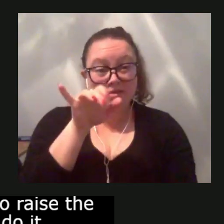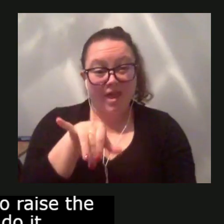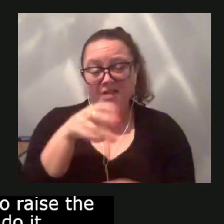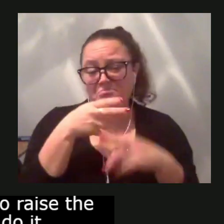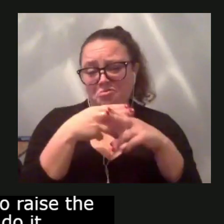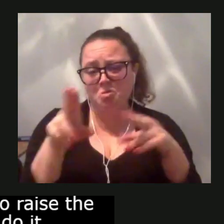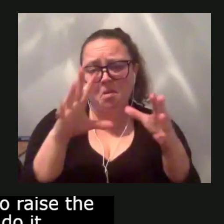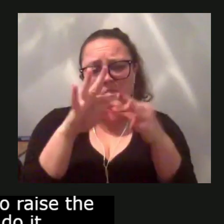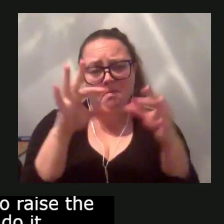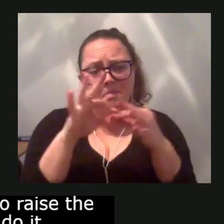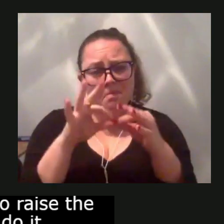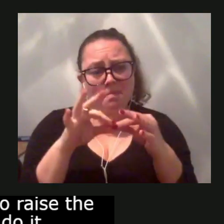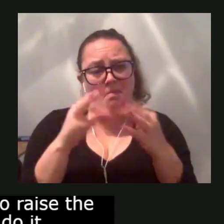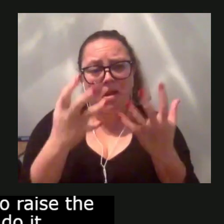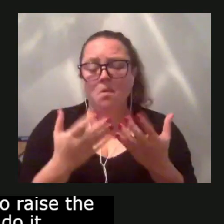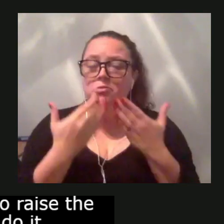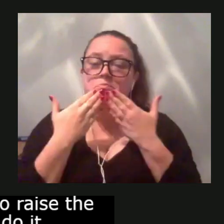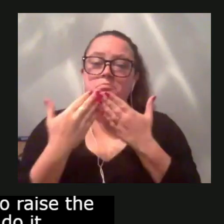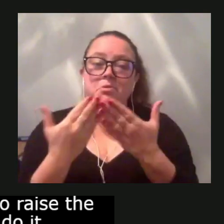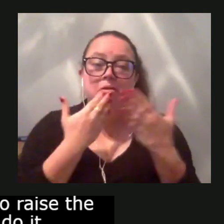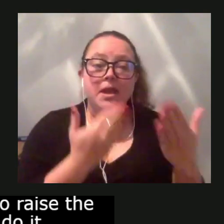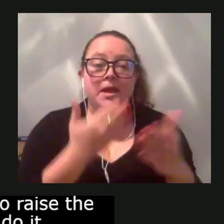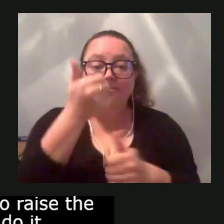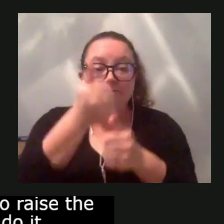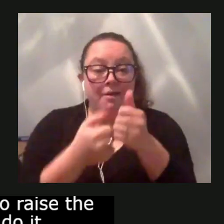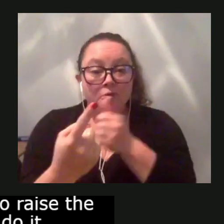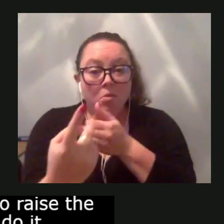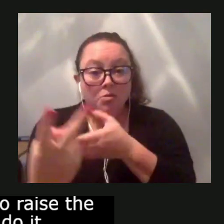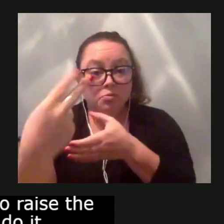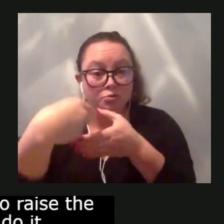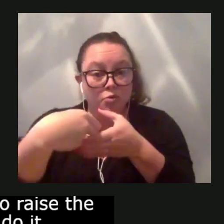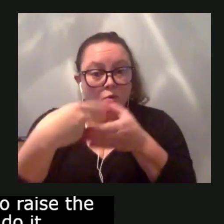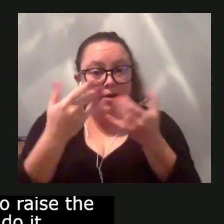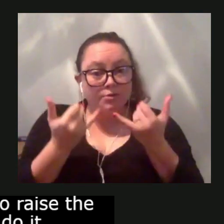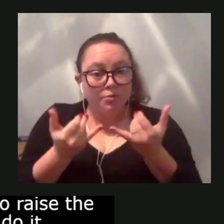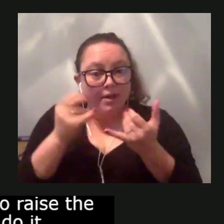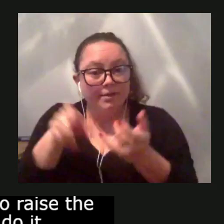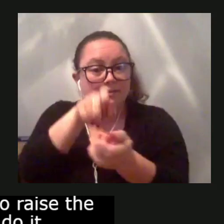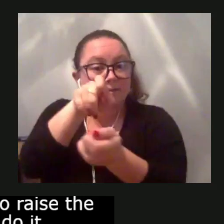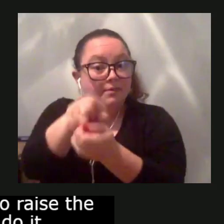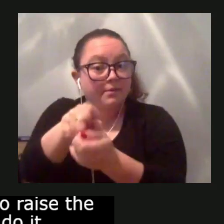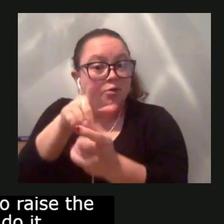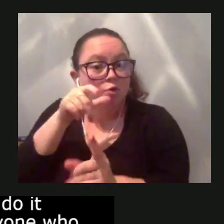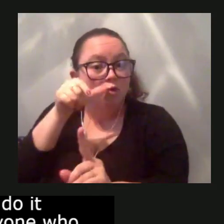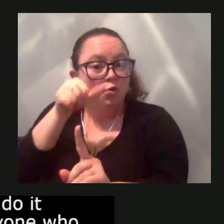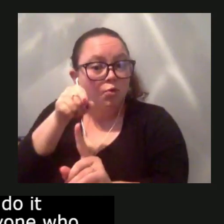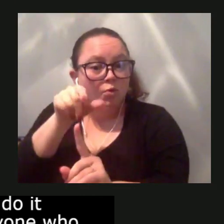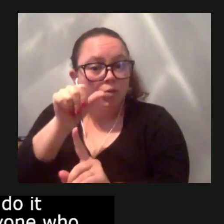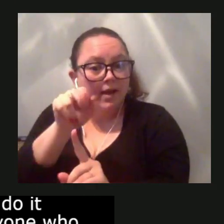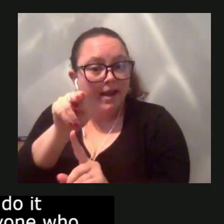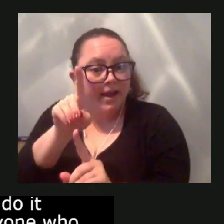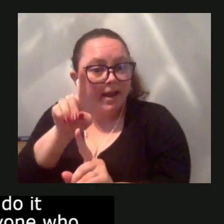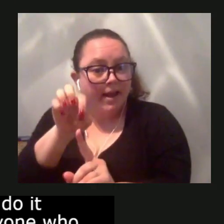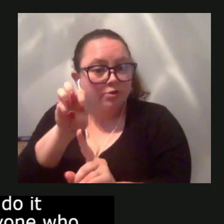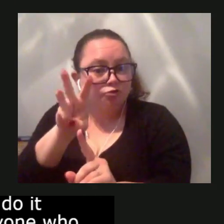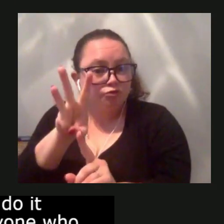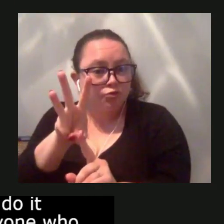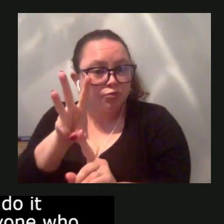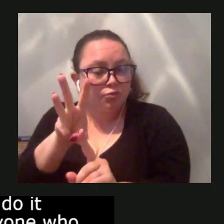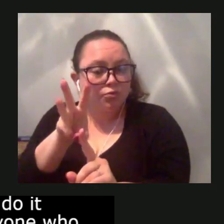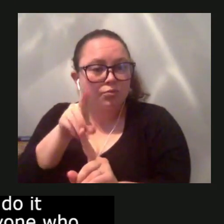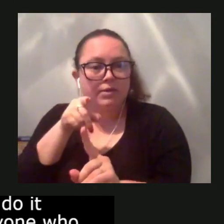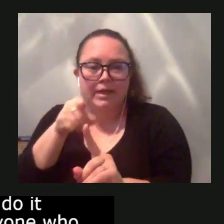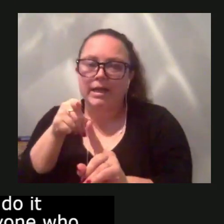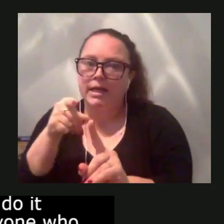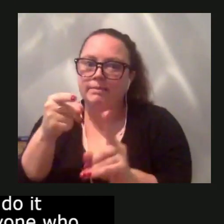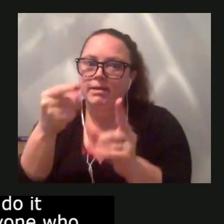thank everyone who joined us today, particularly Andrew, who have been in communication with us